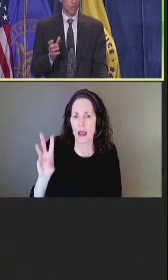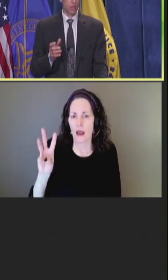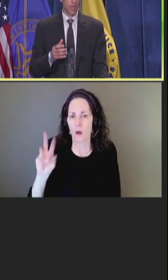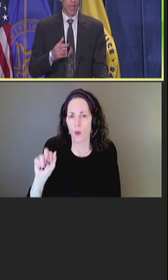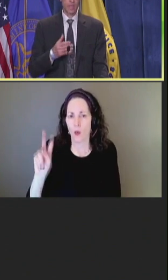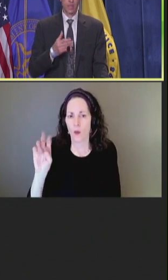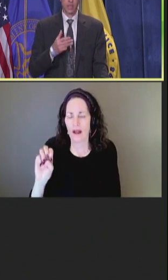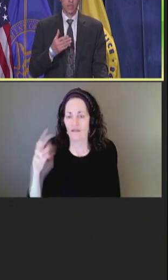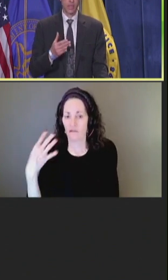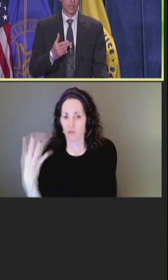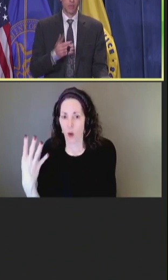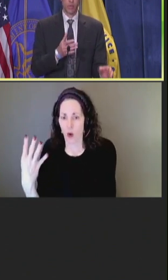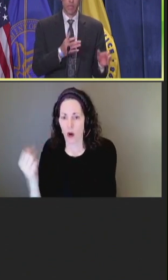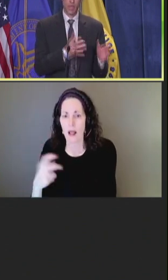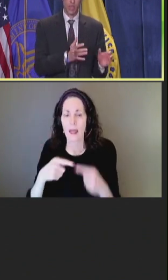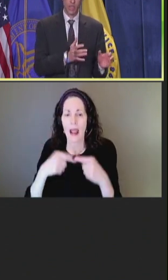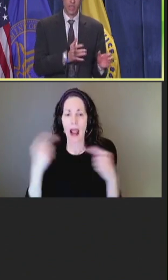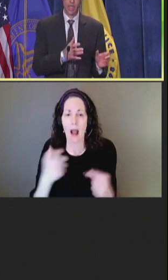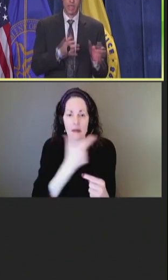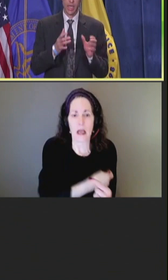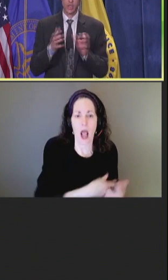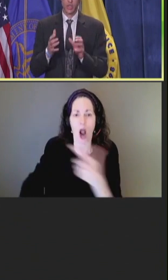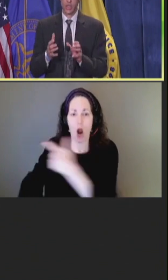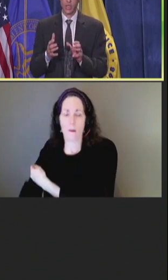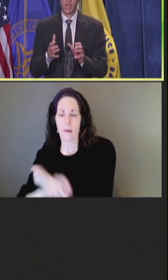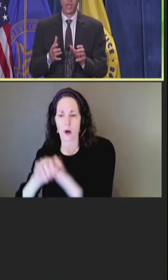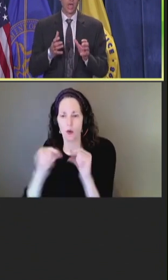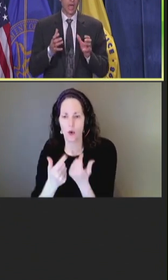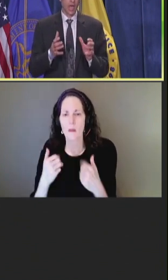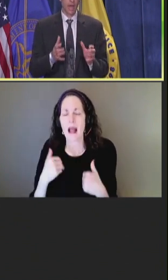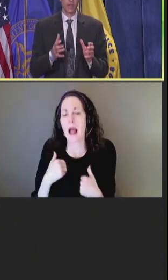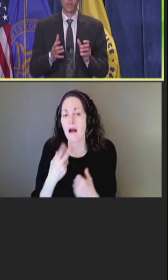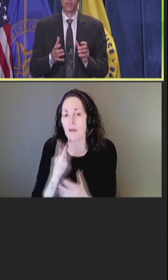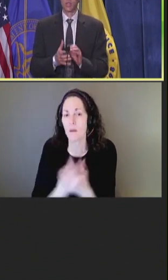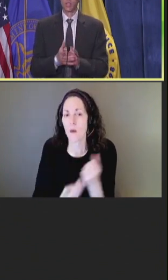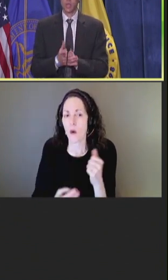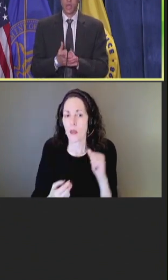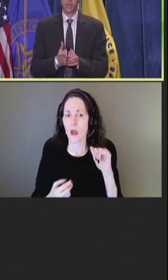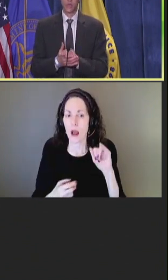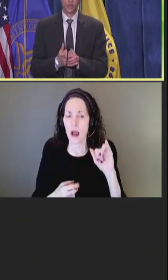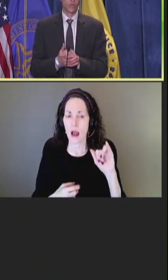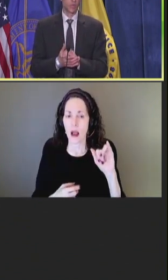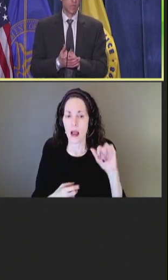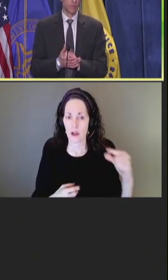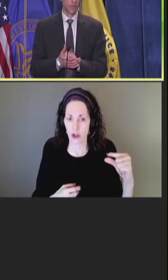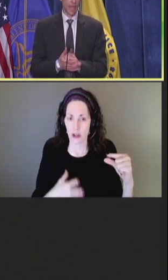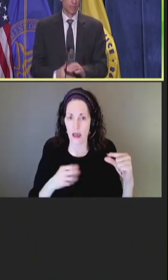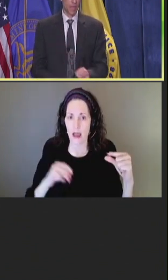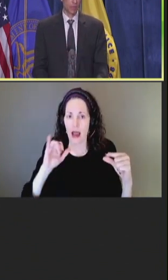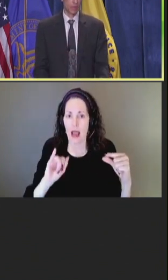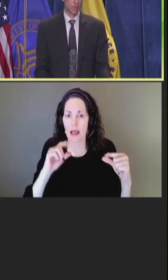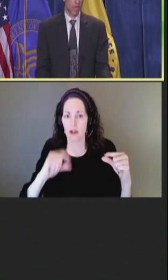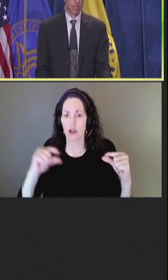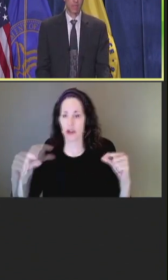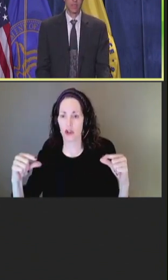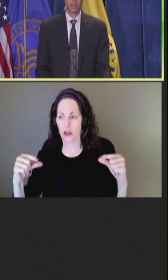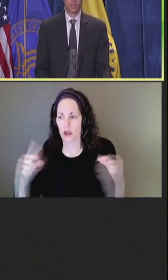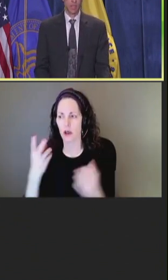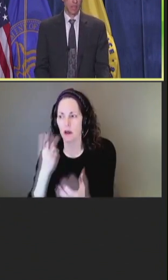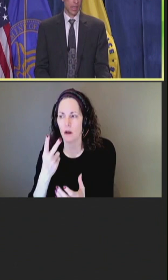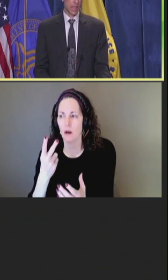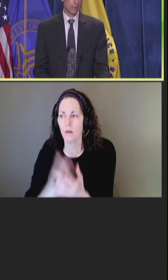opposite arm group has consistently both in IG and in IgG a higher SARS-CoV-2 specific antibody response.